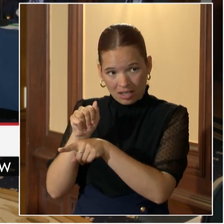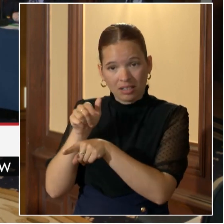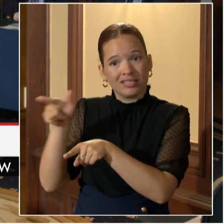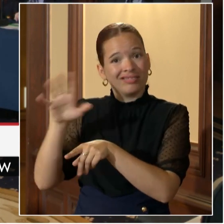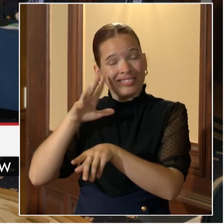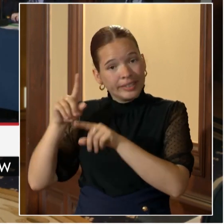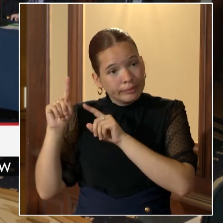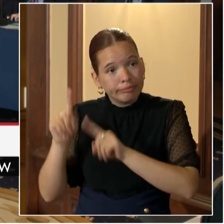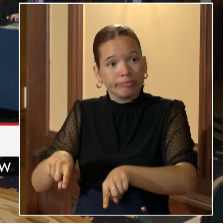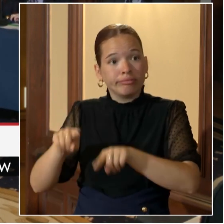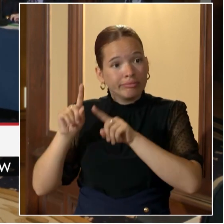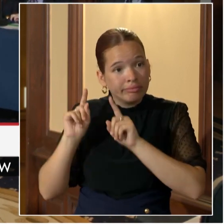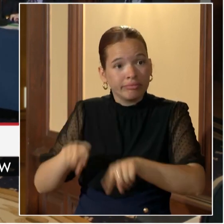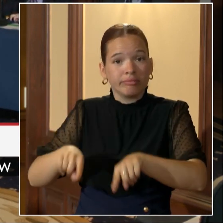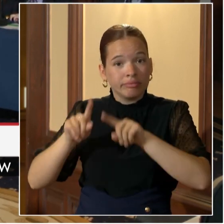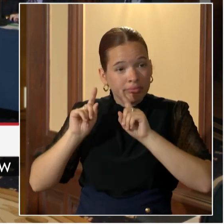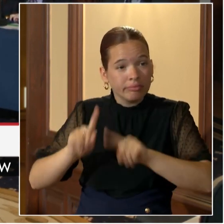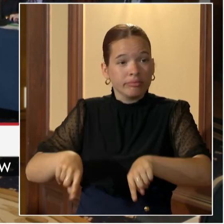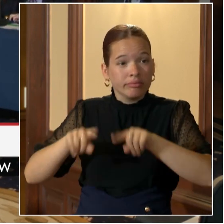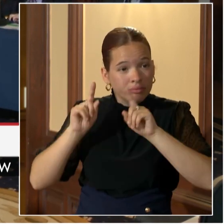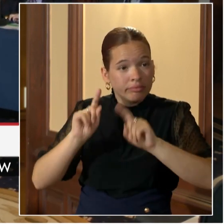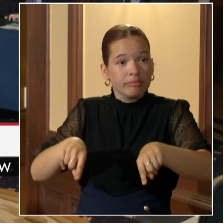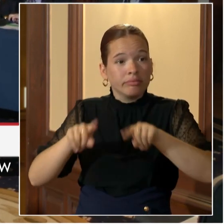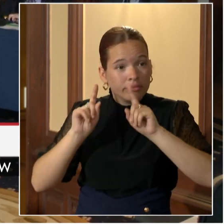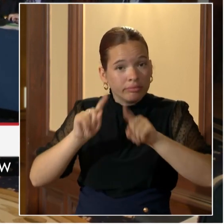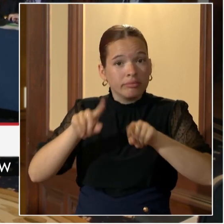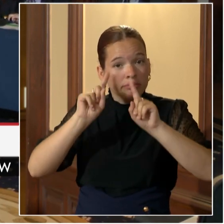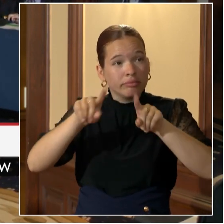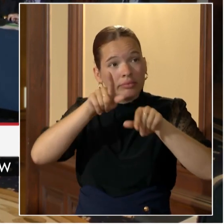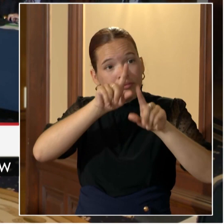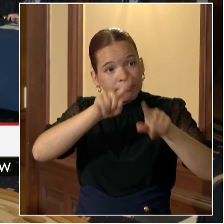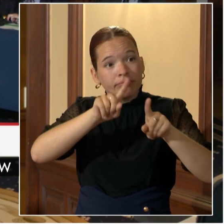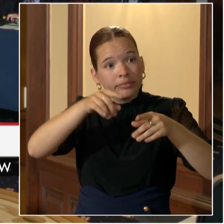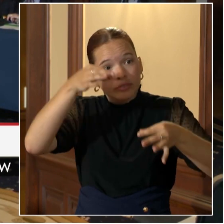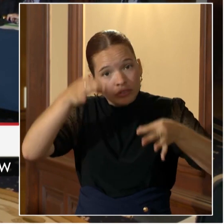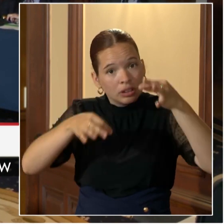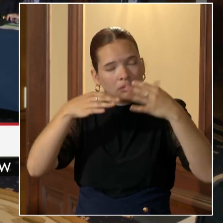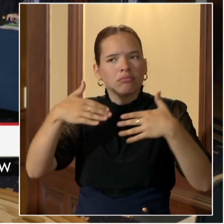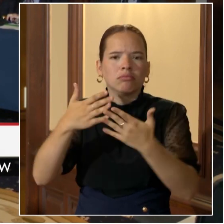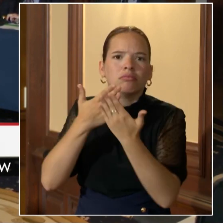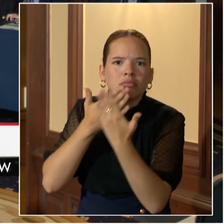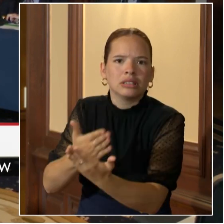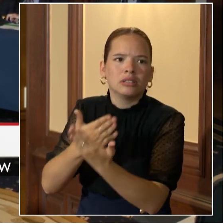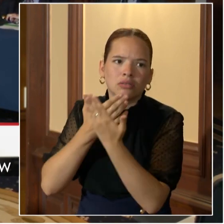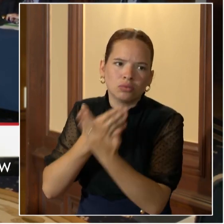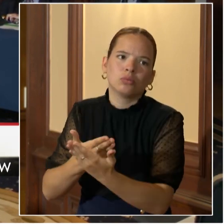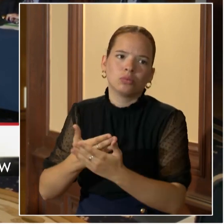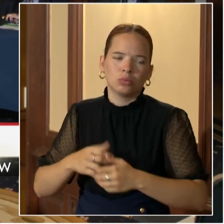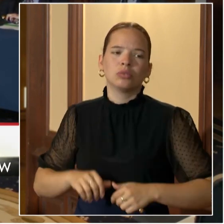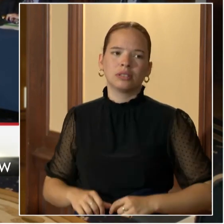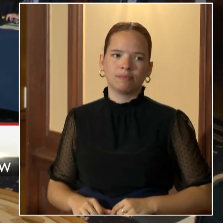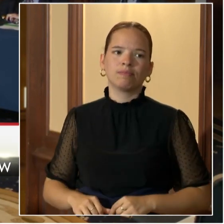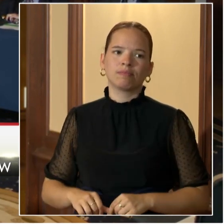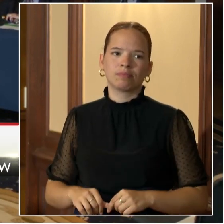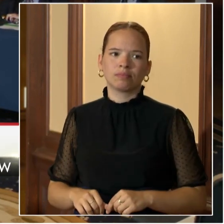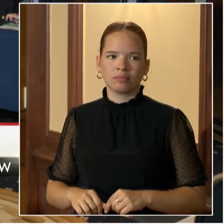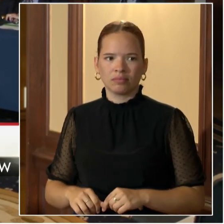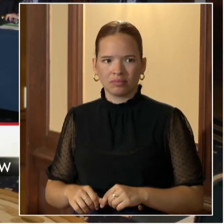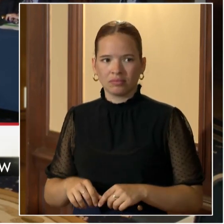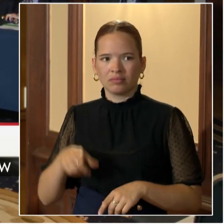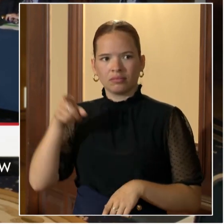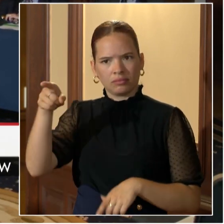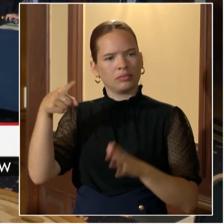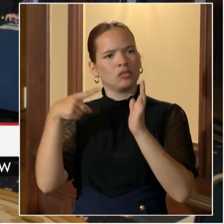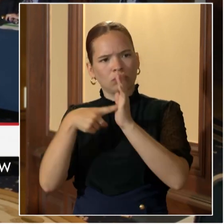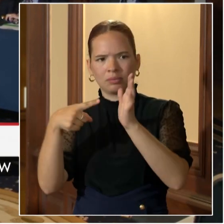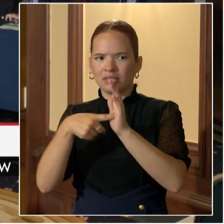And I understand and why you couldn't have been at them personally, but she has been representing all of us down there.